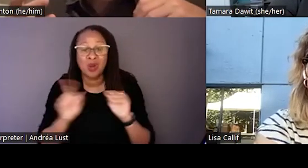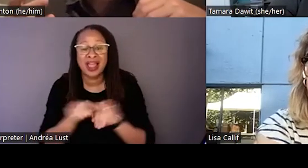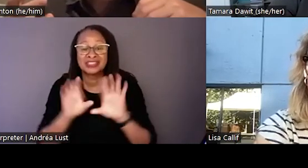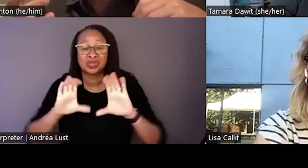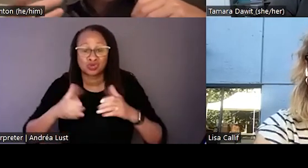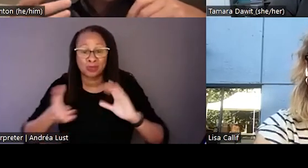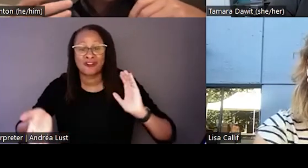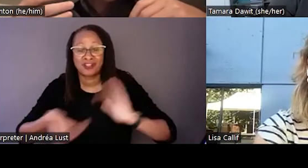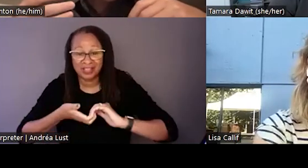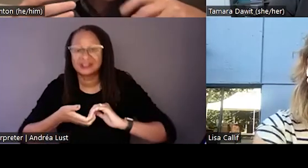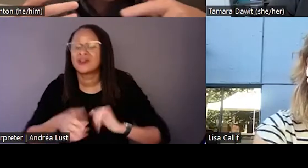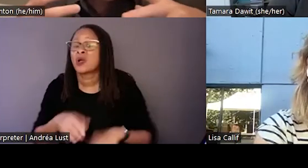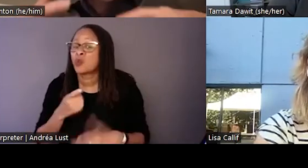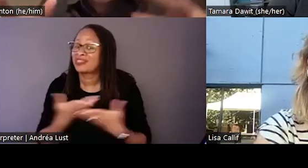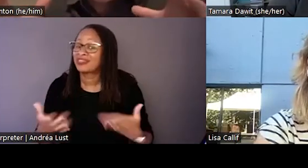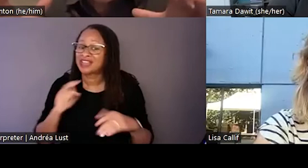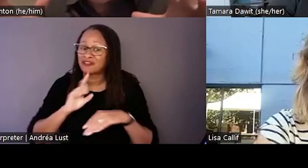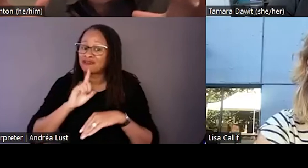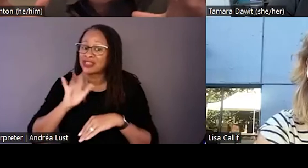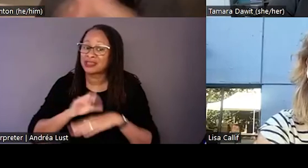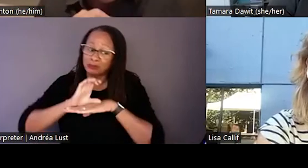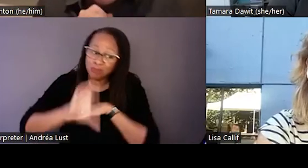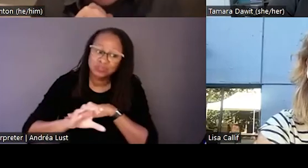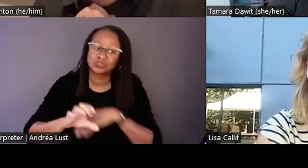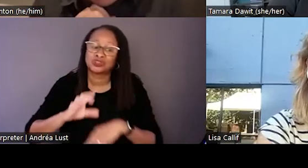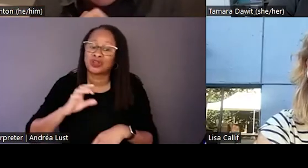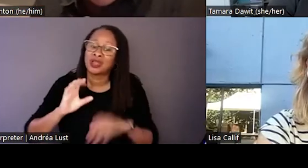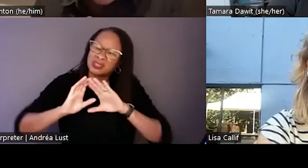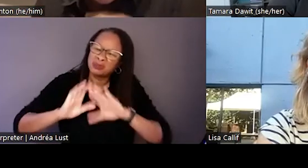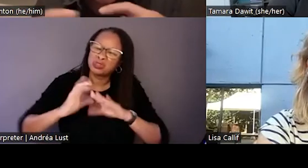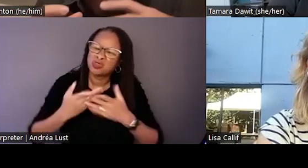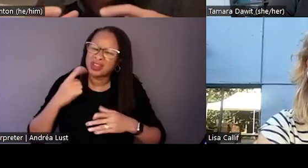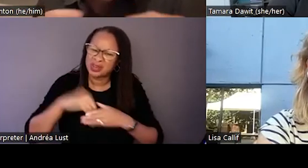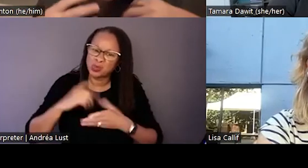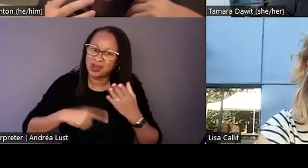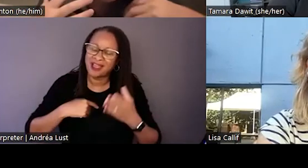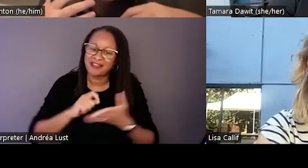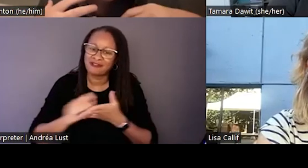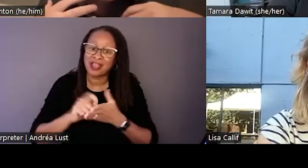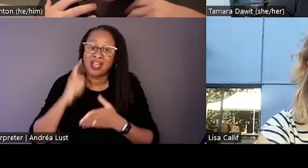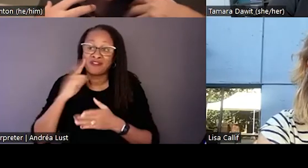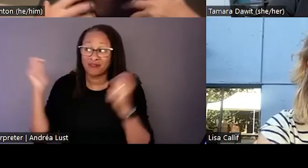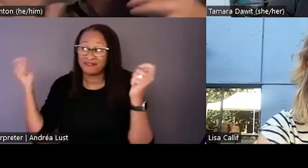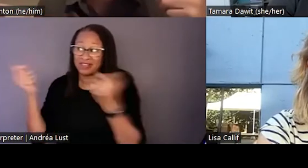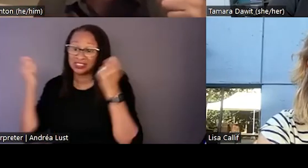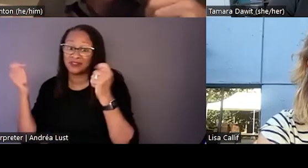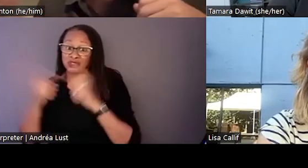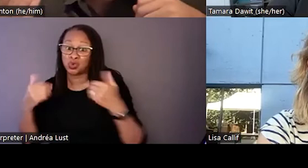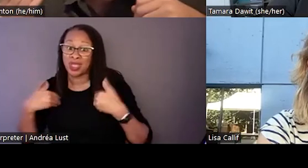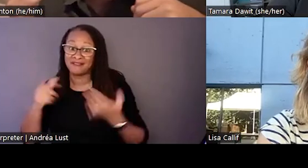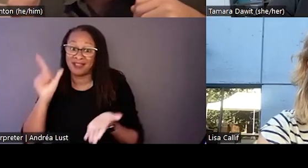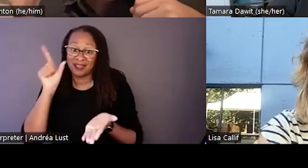I've really pushed for in the stuff that I write is for festivals to have to